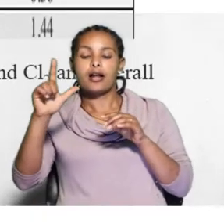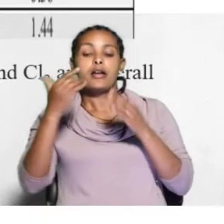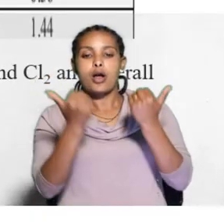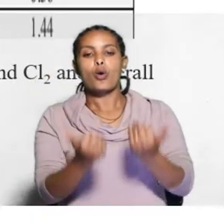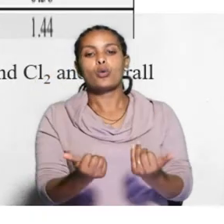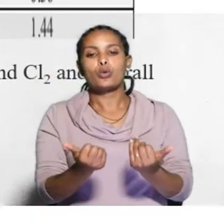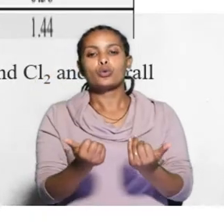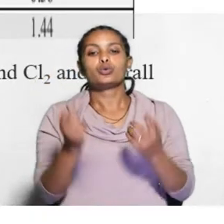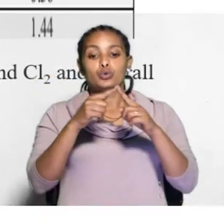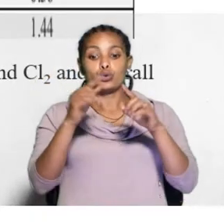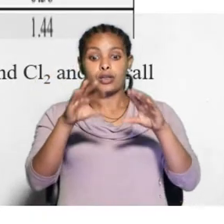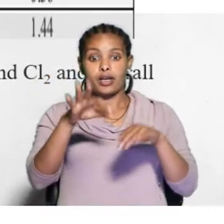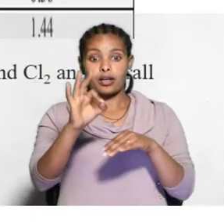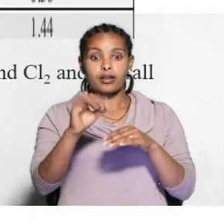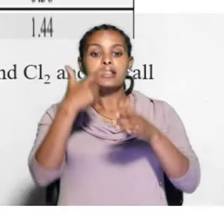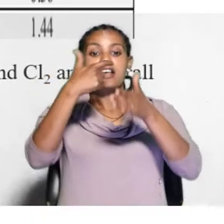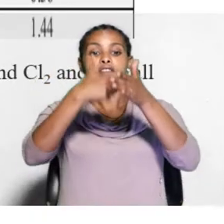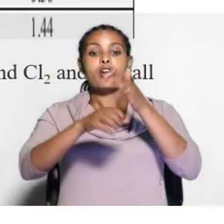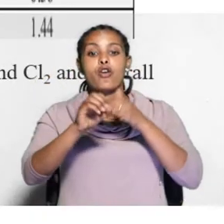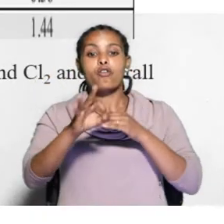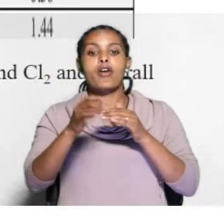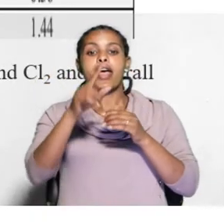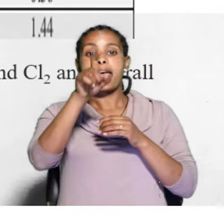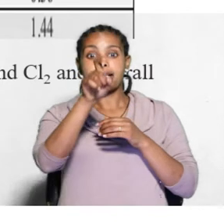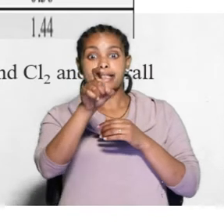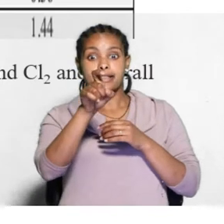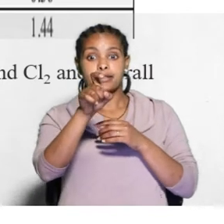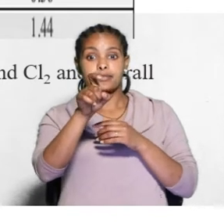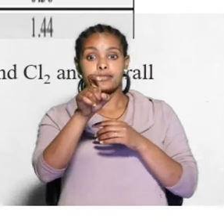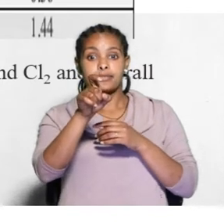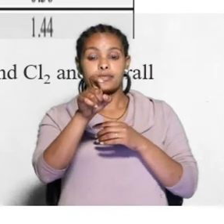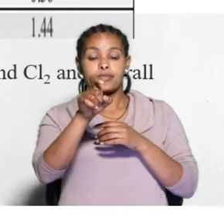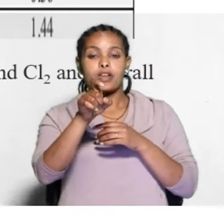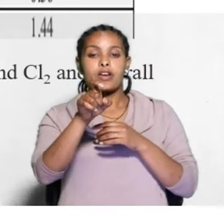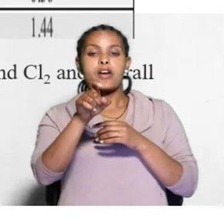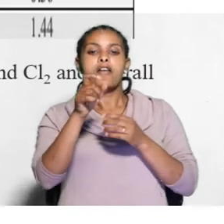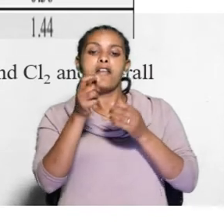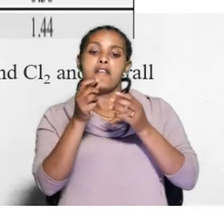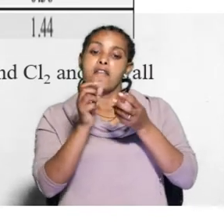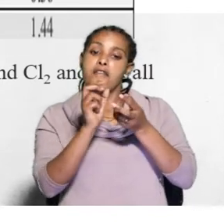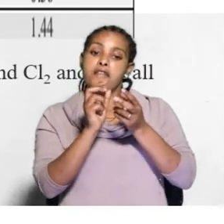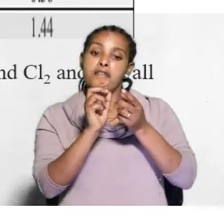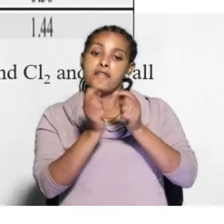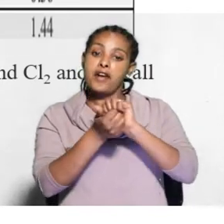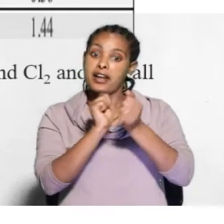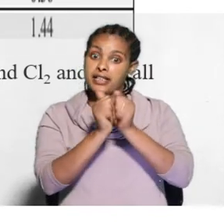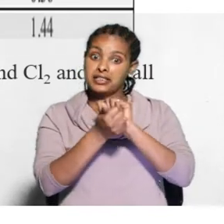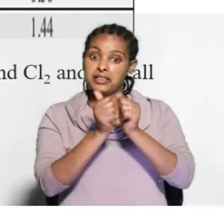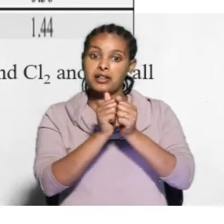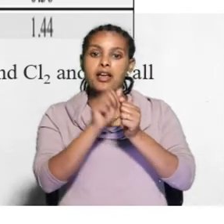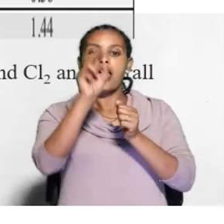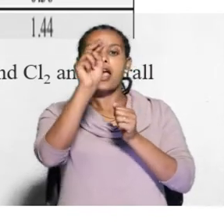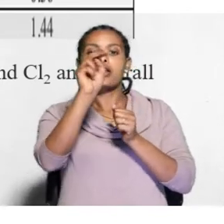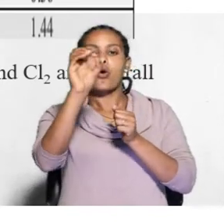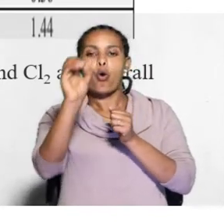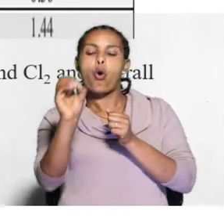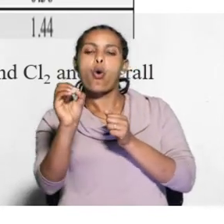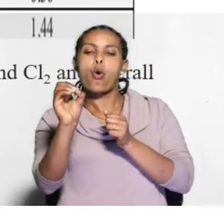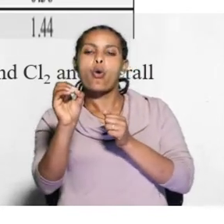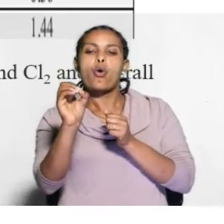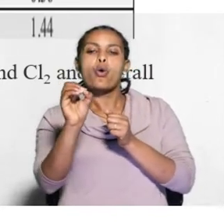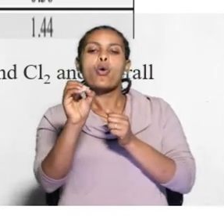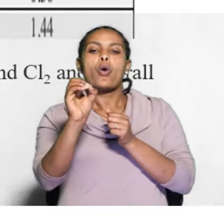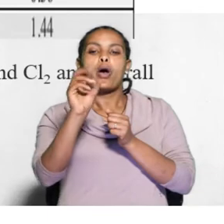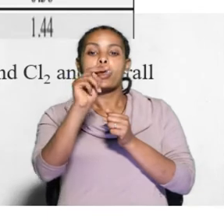now to get the value of x body concentration of n ohm